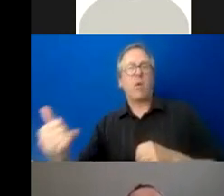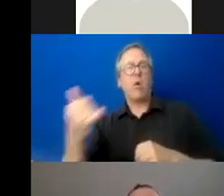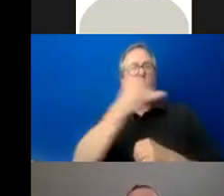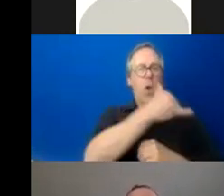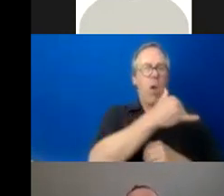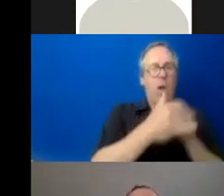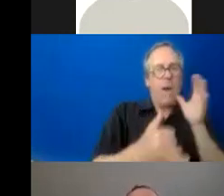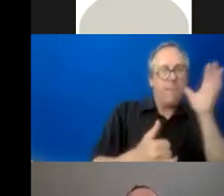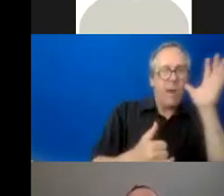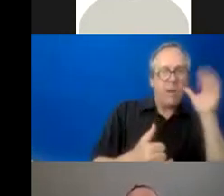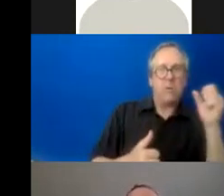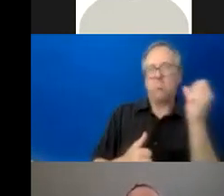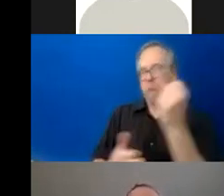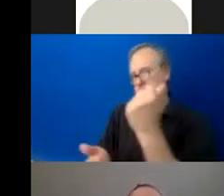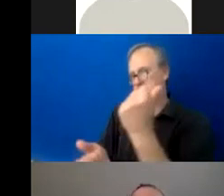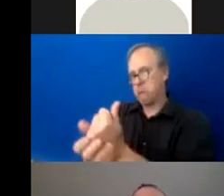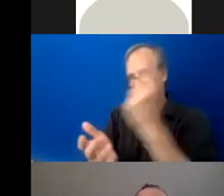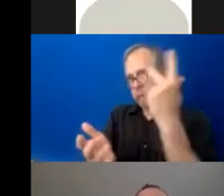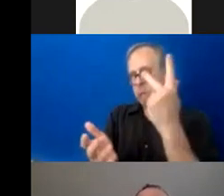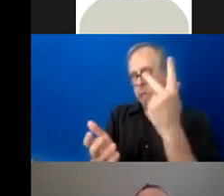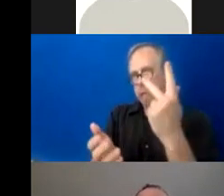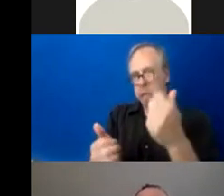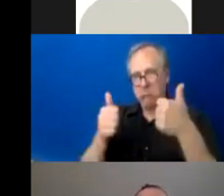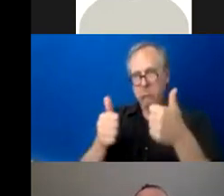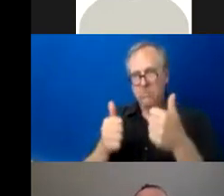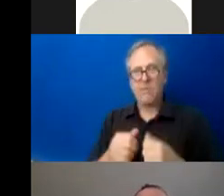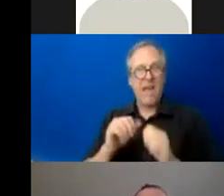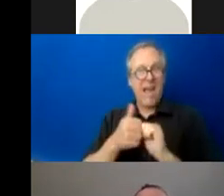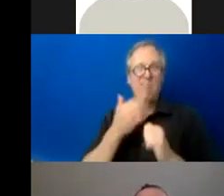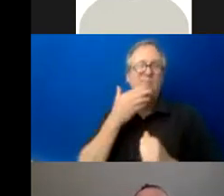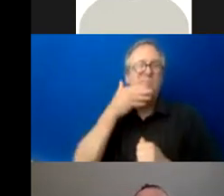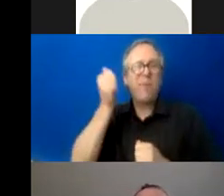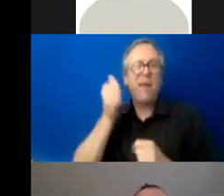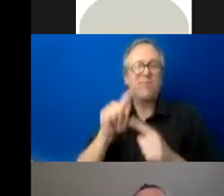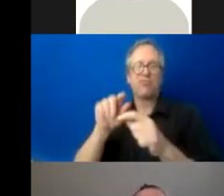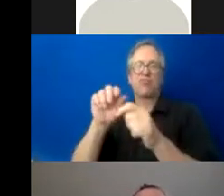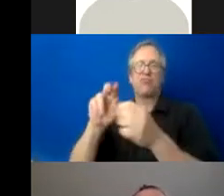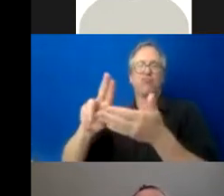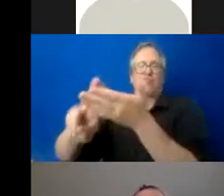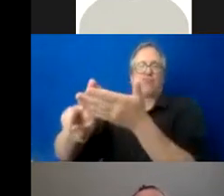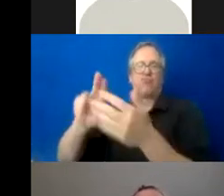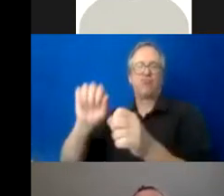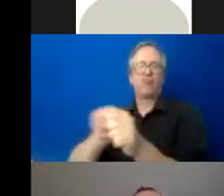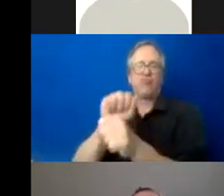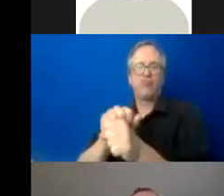And the best way to get a guaranteed vaccine is to register in advance.